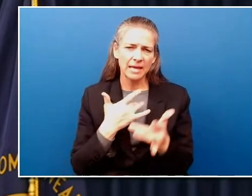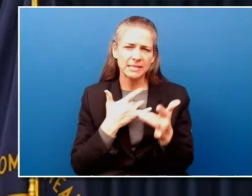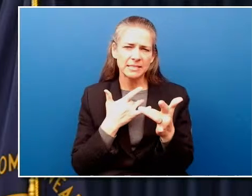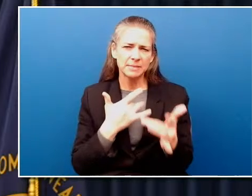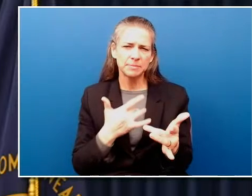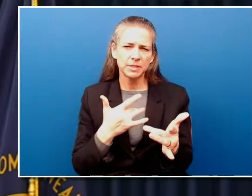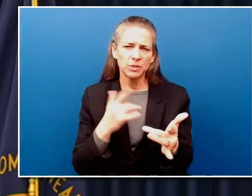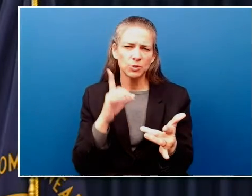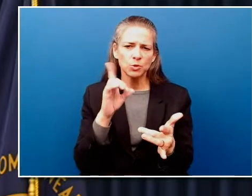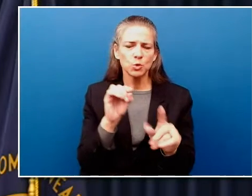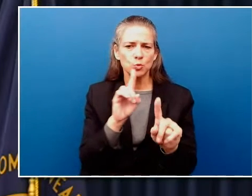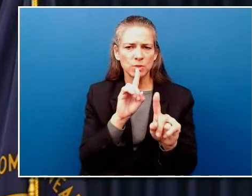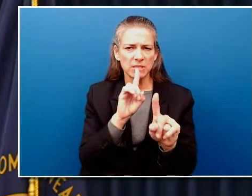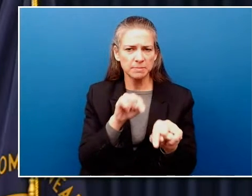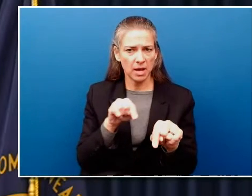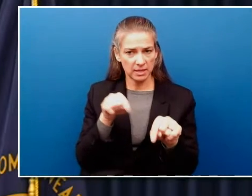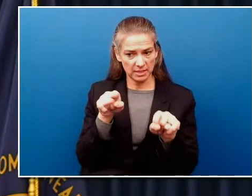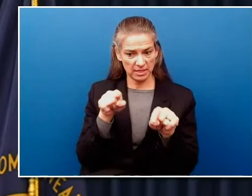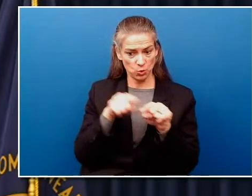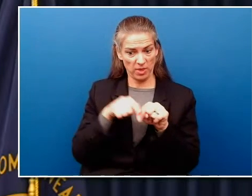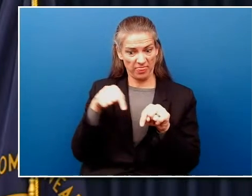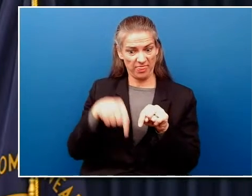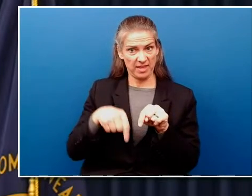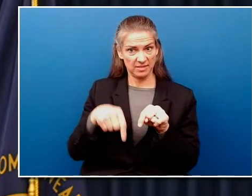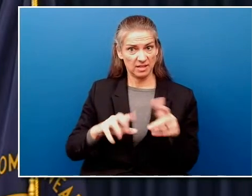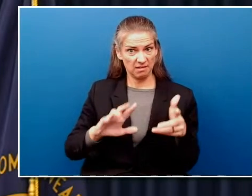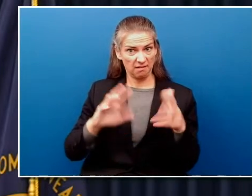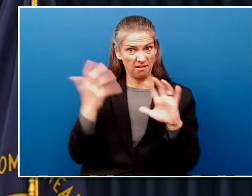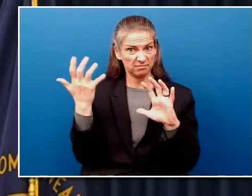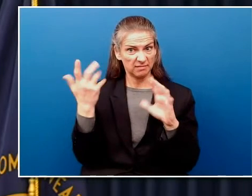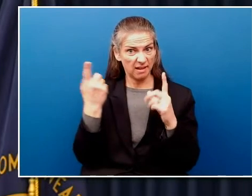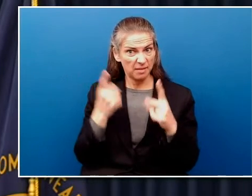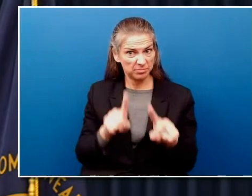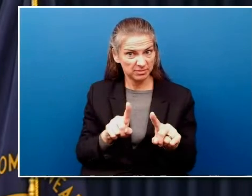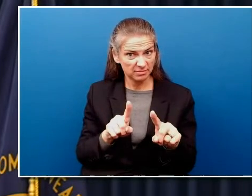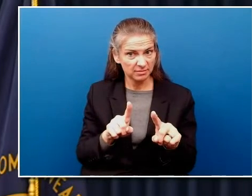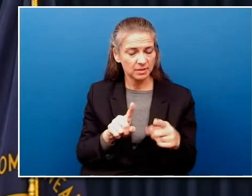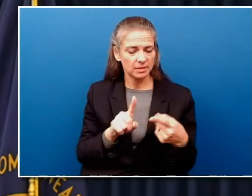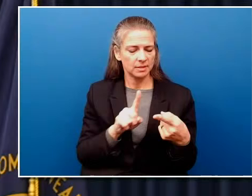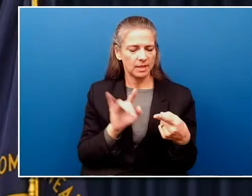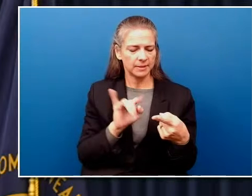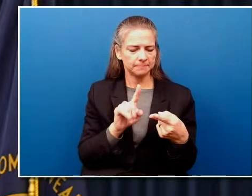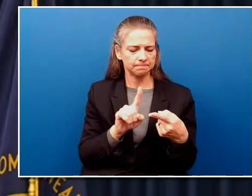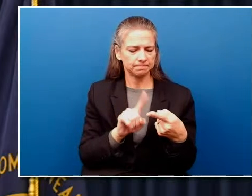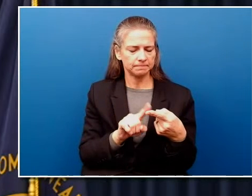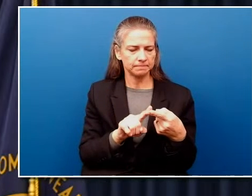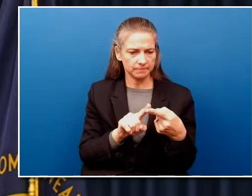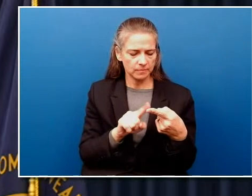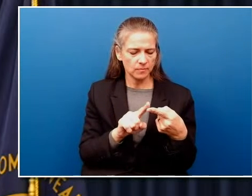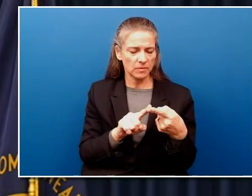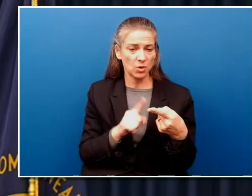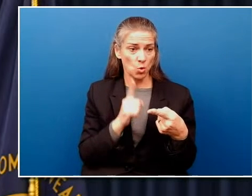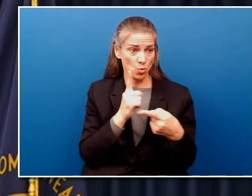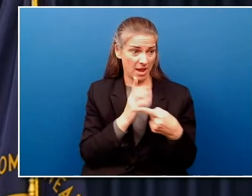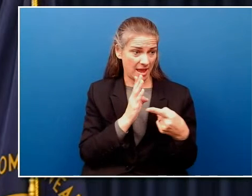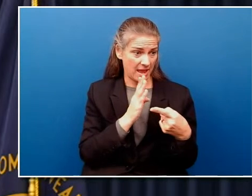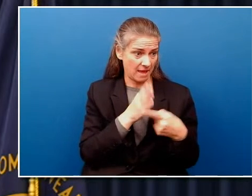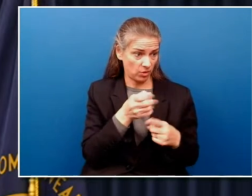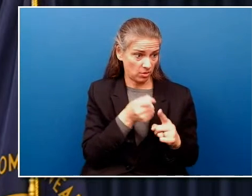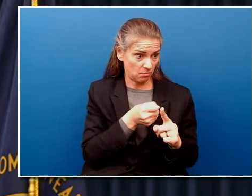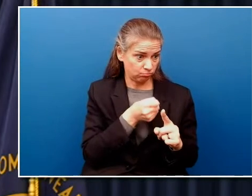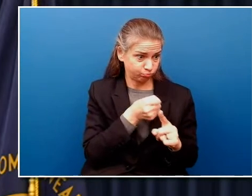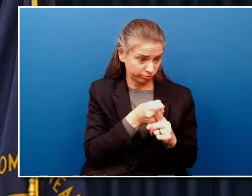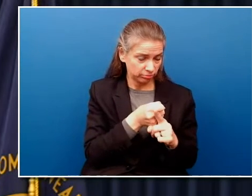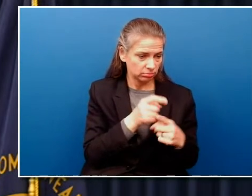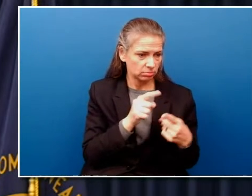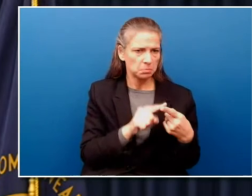that mainly apply to the very largest ones. But there is the emergent phase that occurs right afterwards. And that's when people are searching